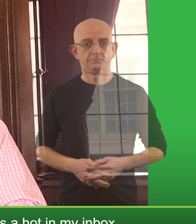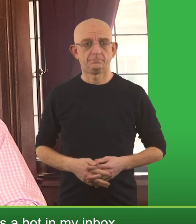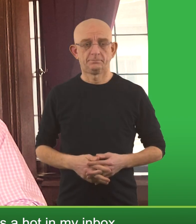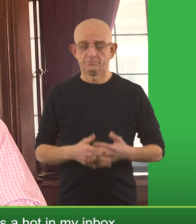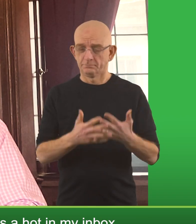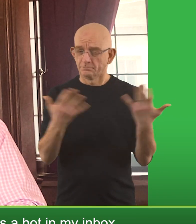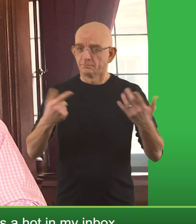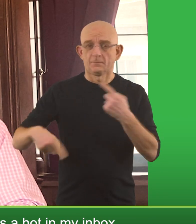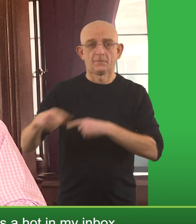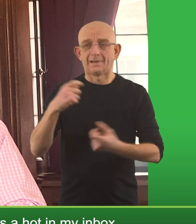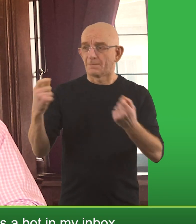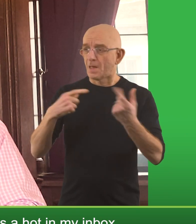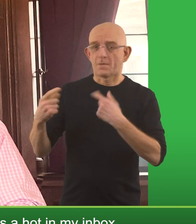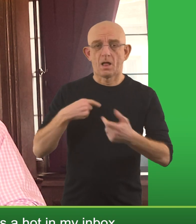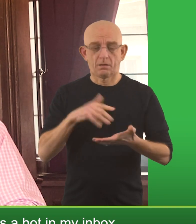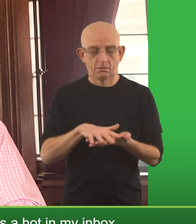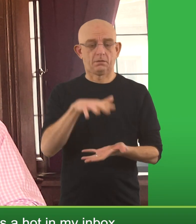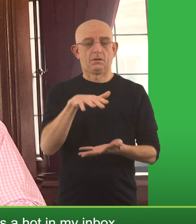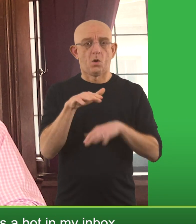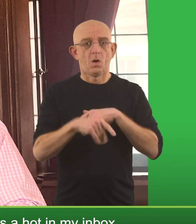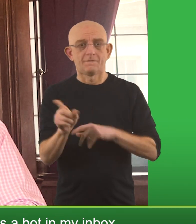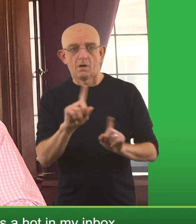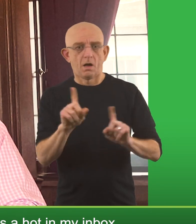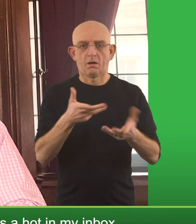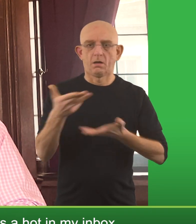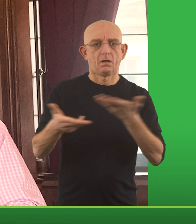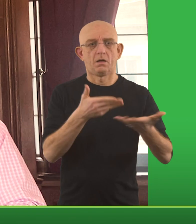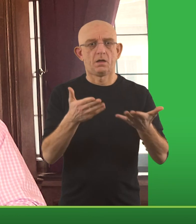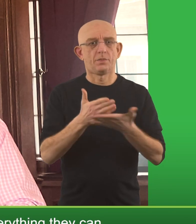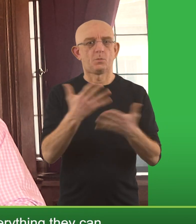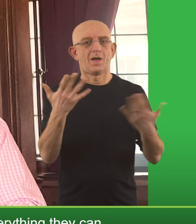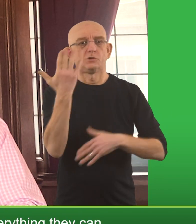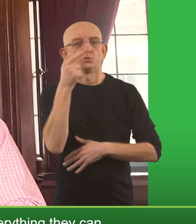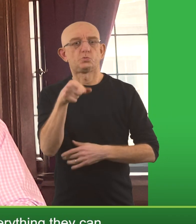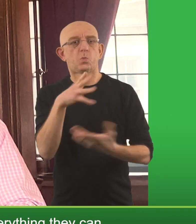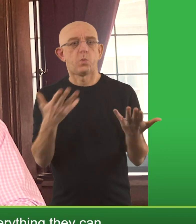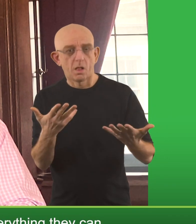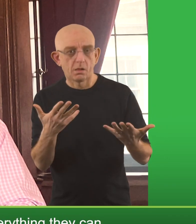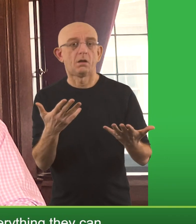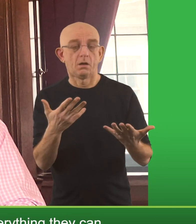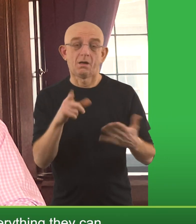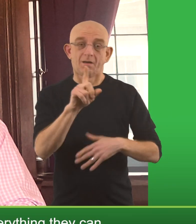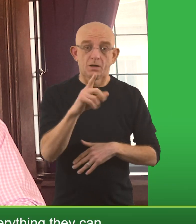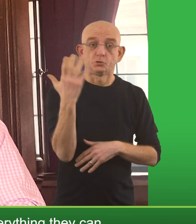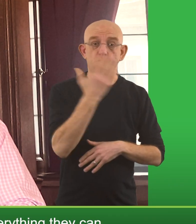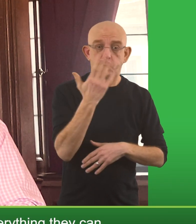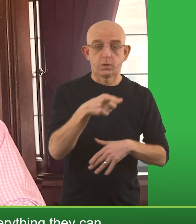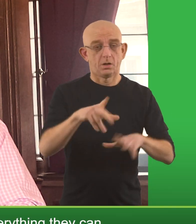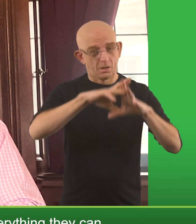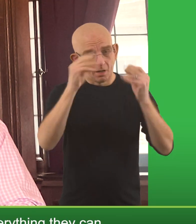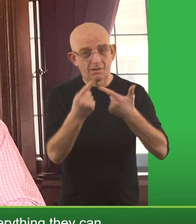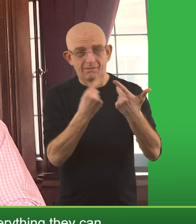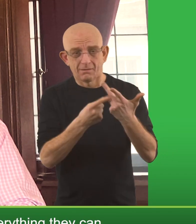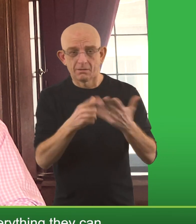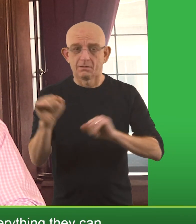Transmission in and out of school is hot in my inbox. Schools are definitely doing everything they can to keep students